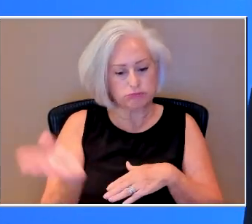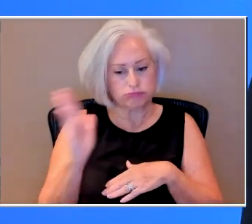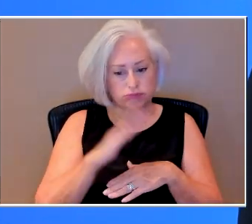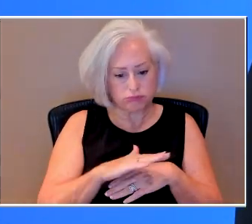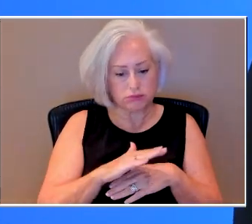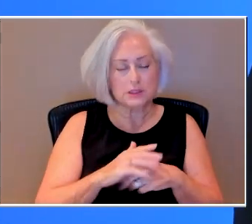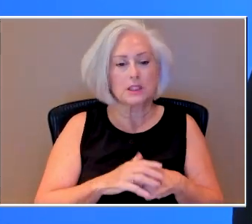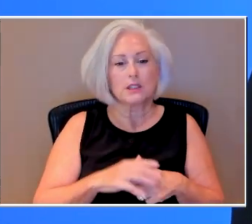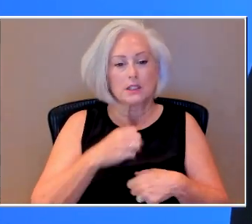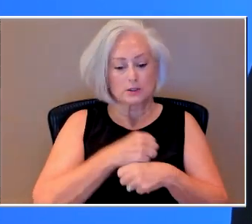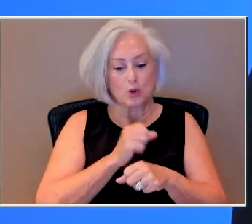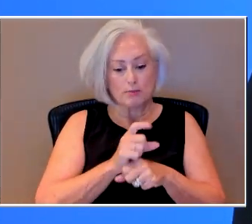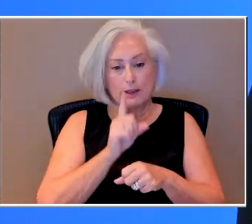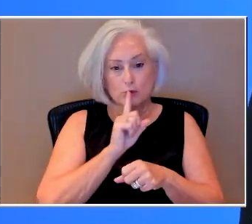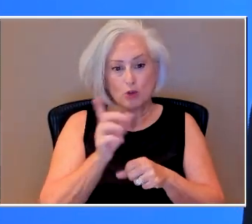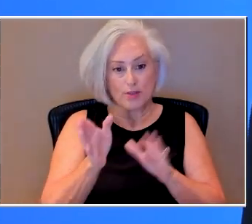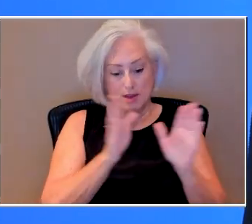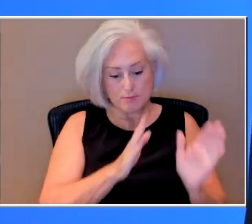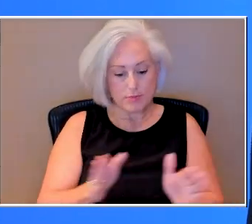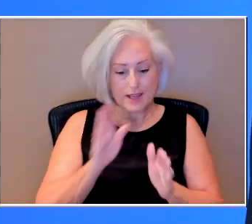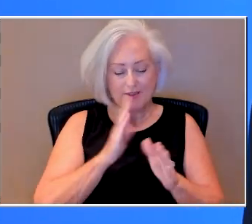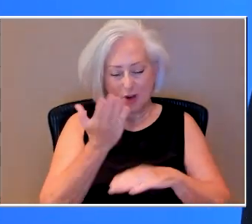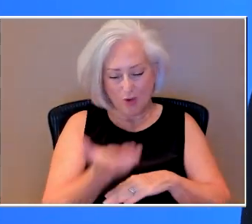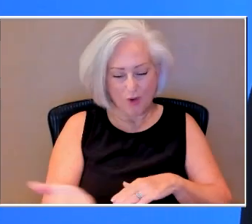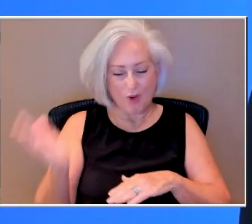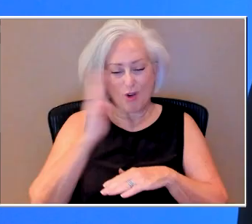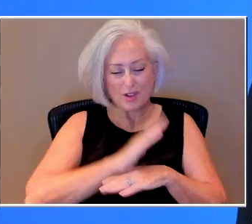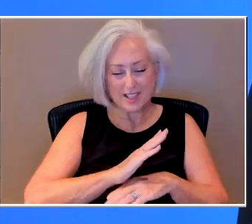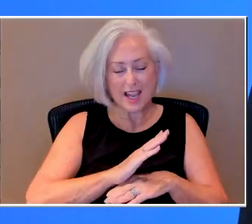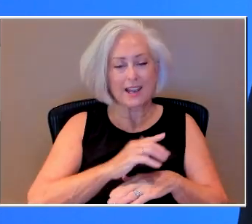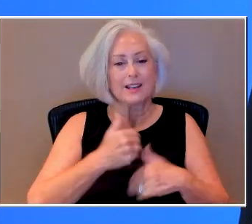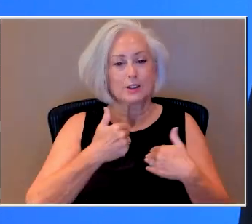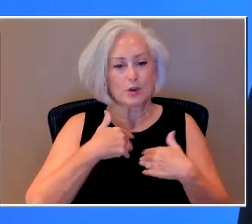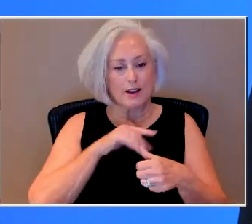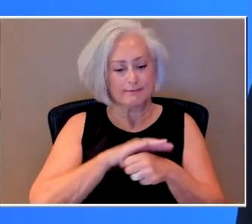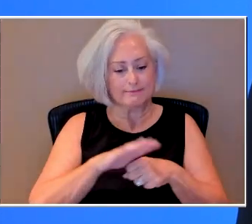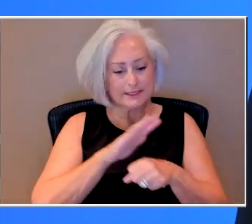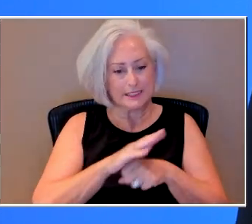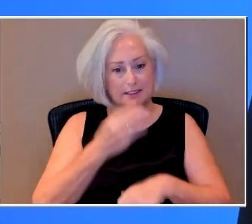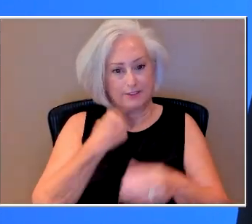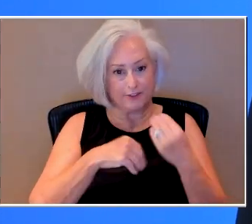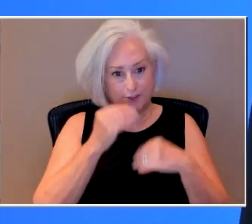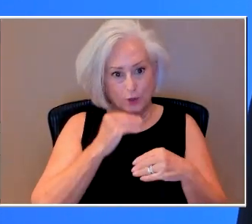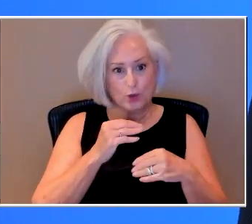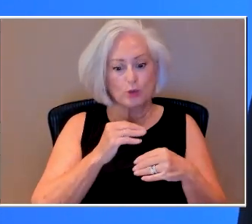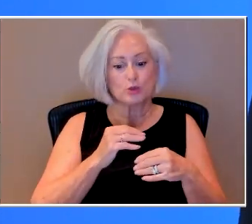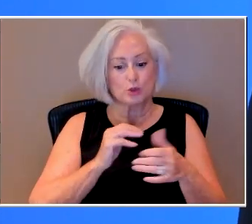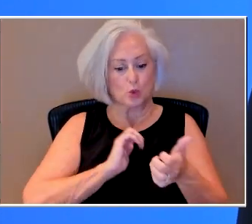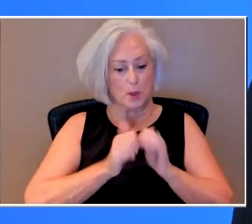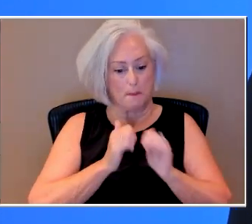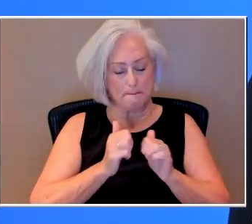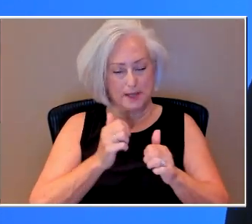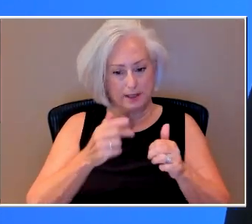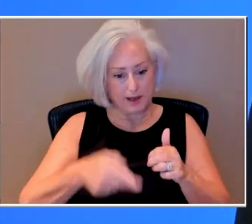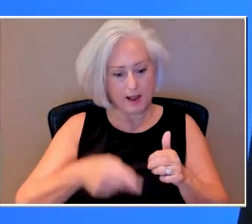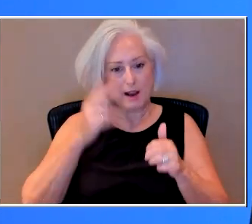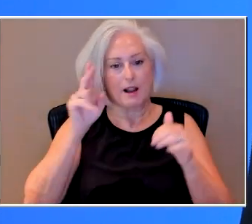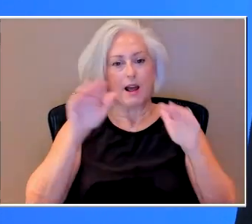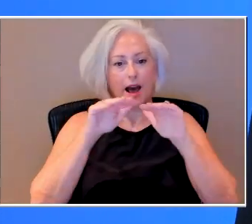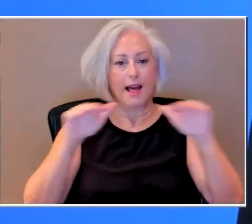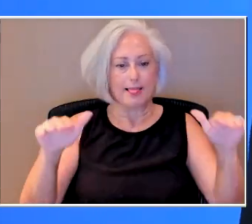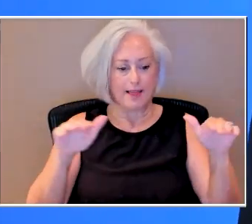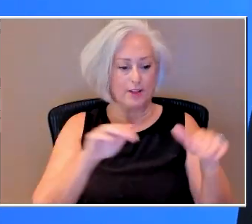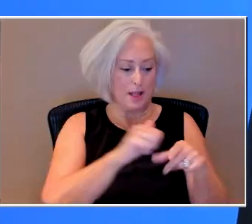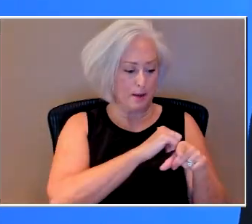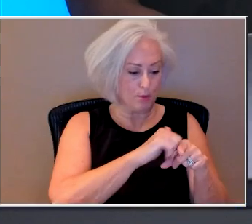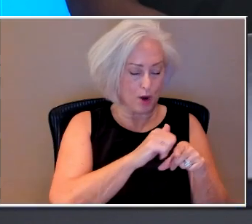planned for the entire day to fuel their body so that they can compete at a high level at practice and at games is going to be really